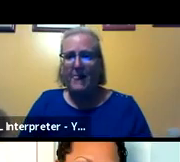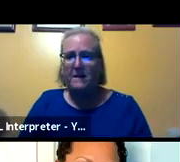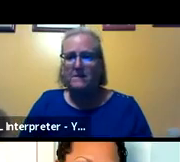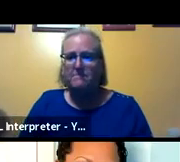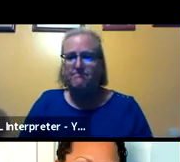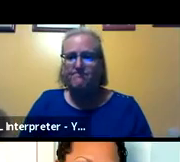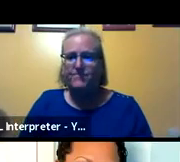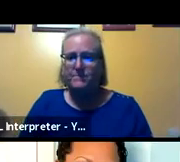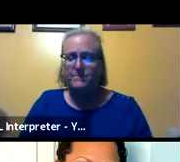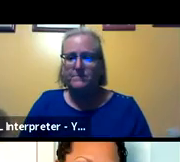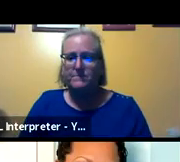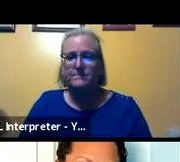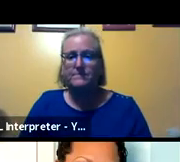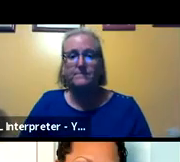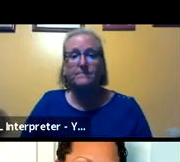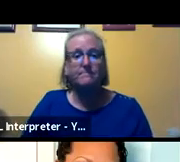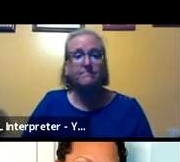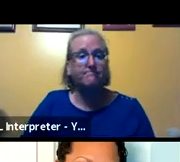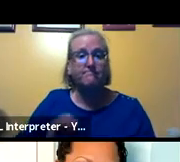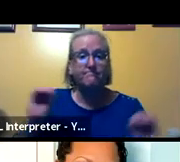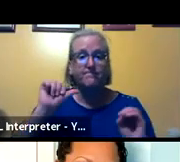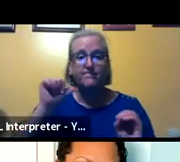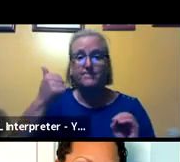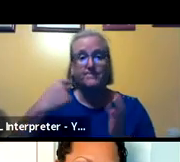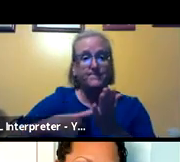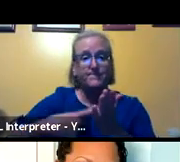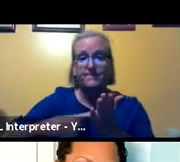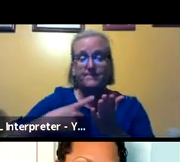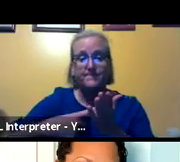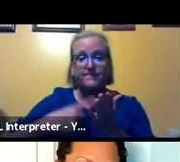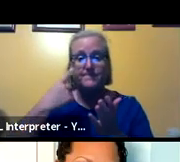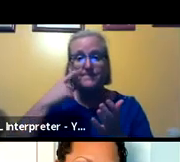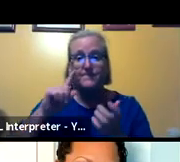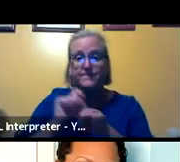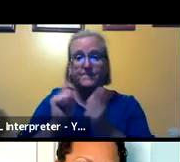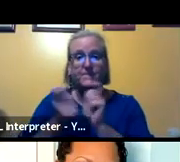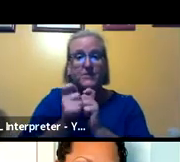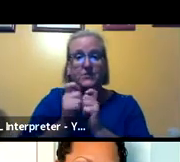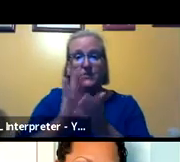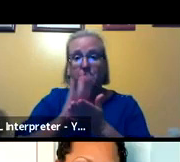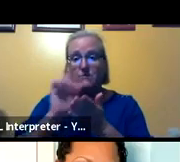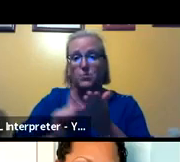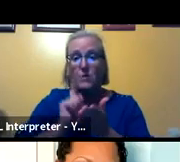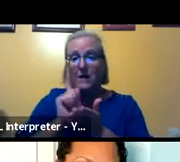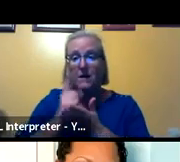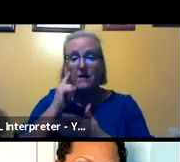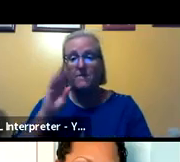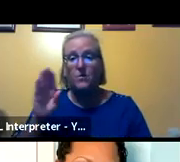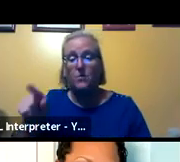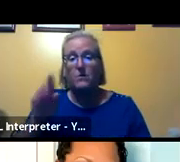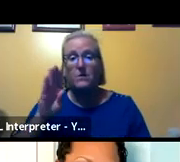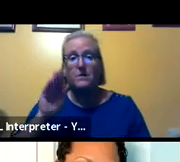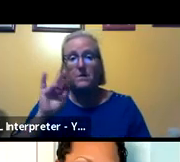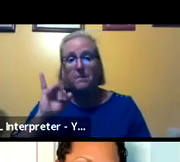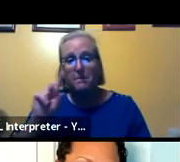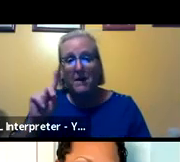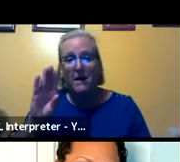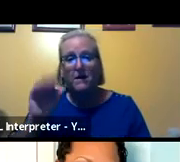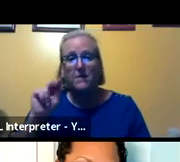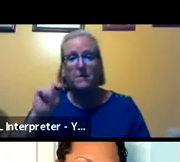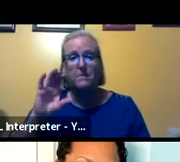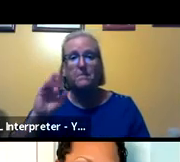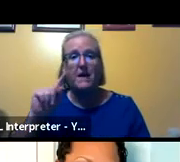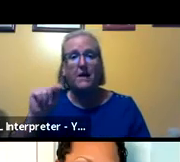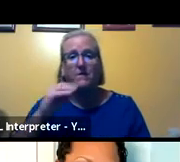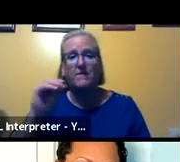Okay. Hearing no other discussion on the change of school hours for Byron, Bancroft, and Stubbs,